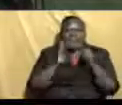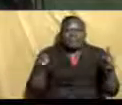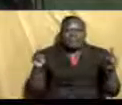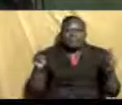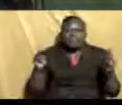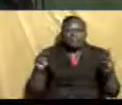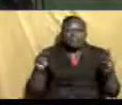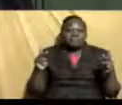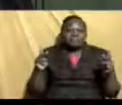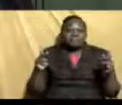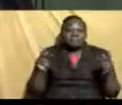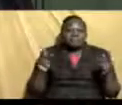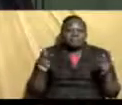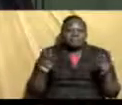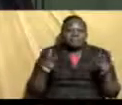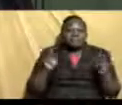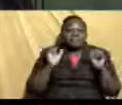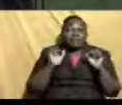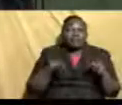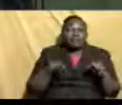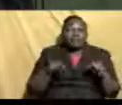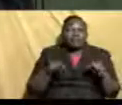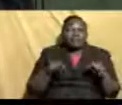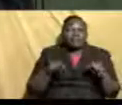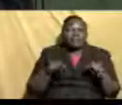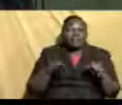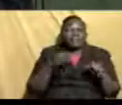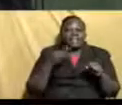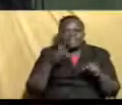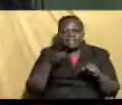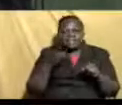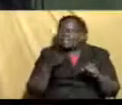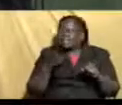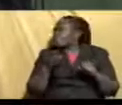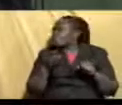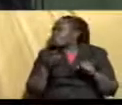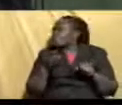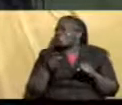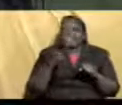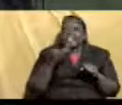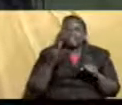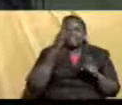the questions to decide what we have, whether it's a fibroid or a dead body.